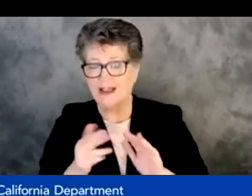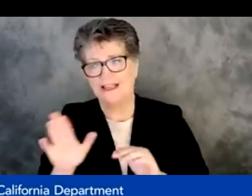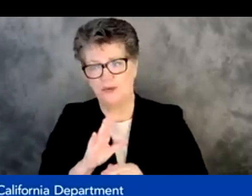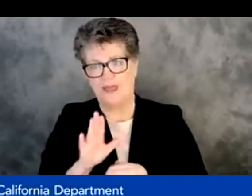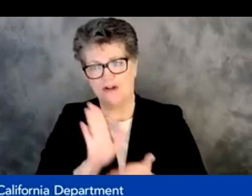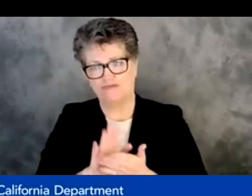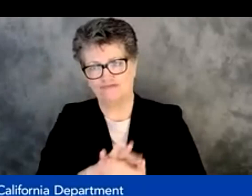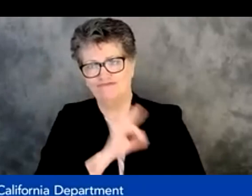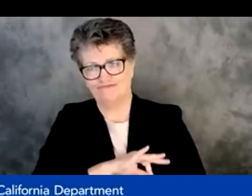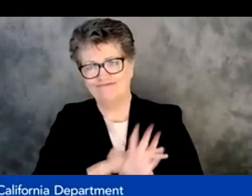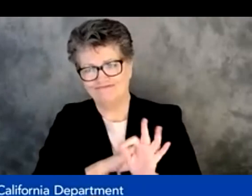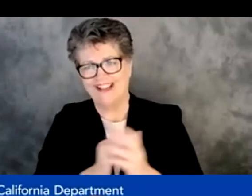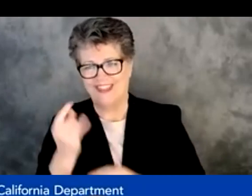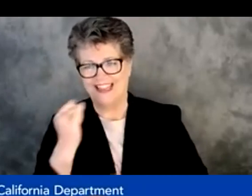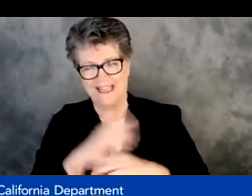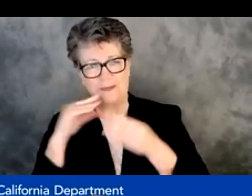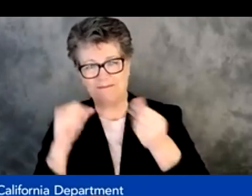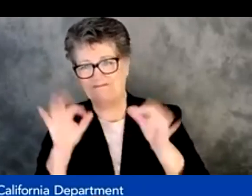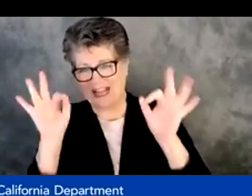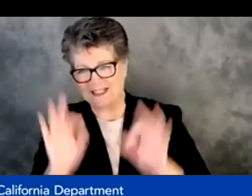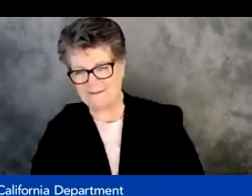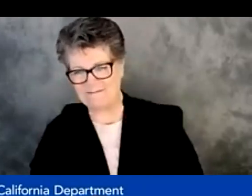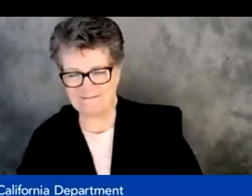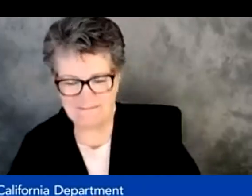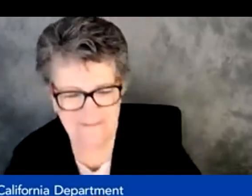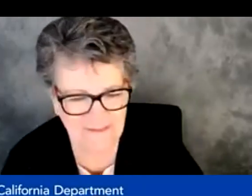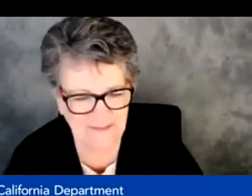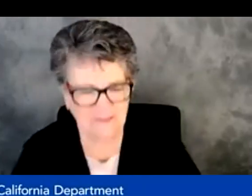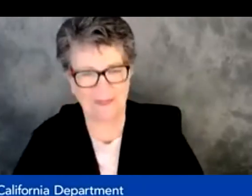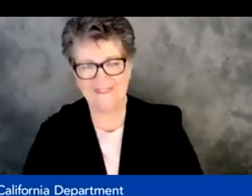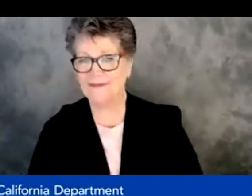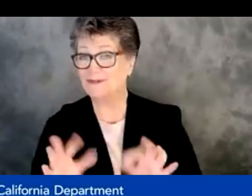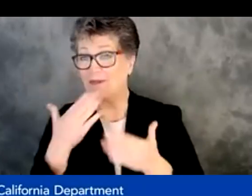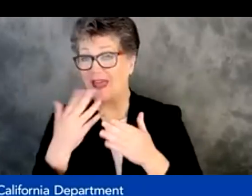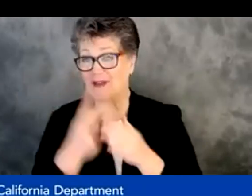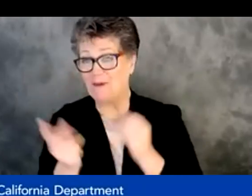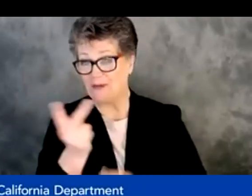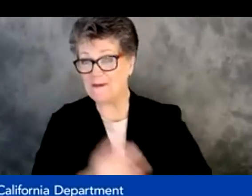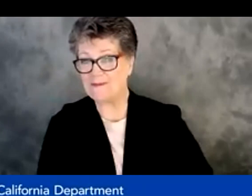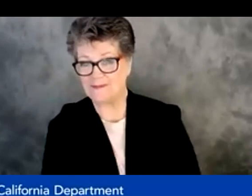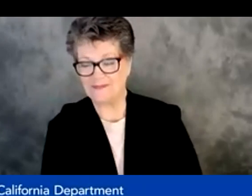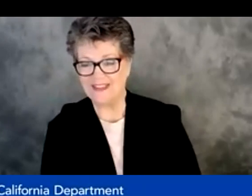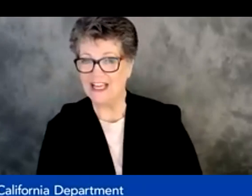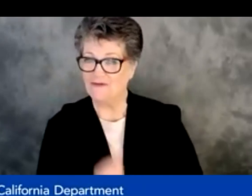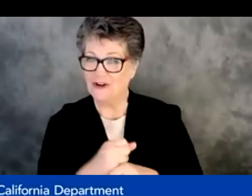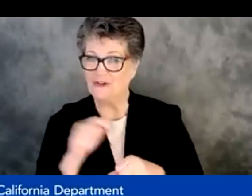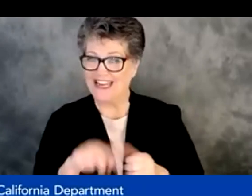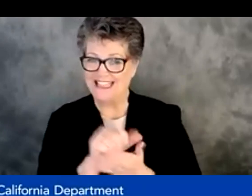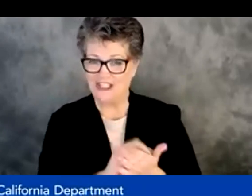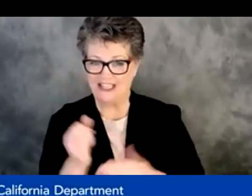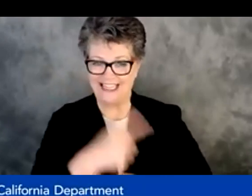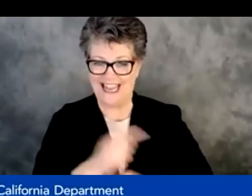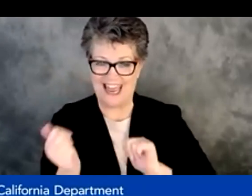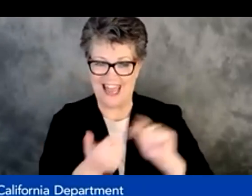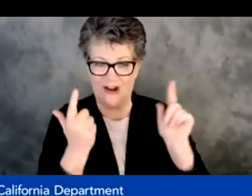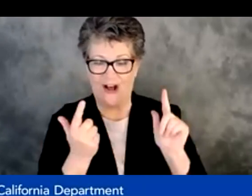that that today was such an excellent and informative meeting. So thank you both for creating this agenda today and all of your